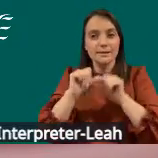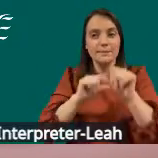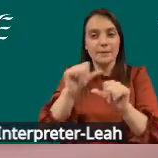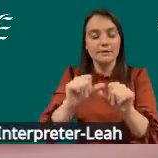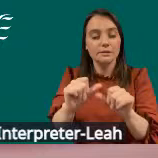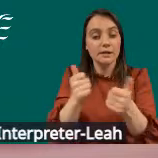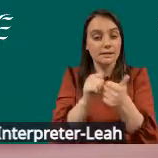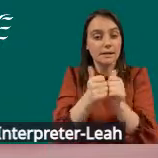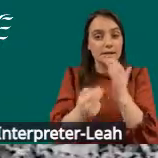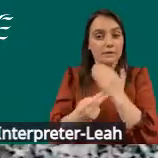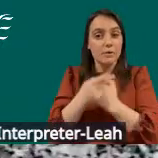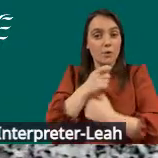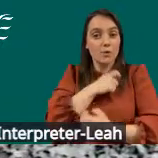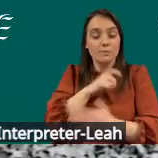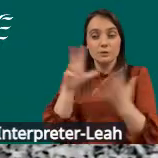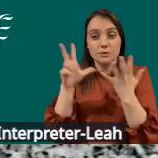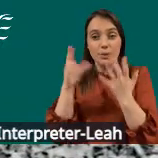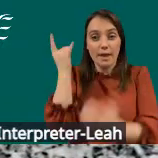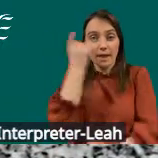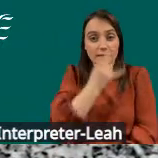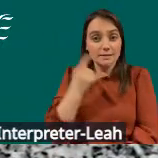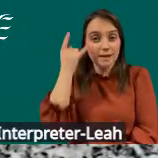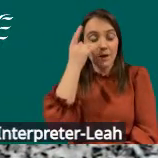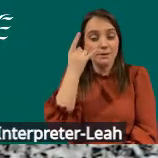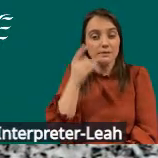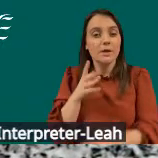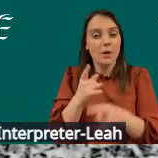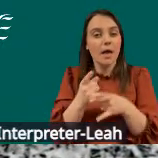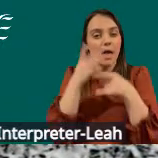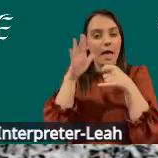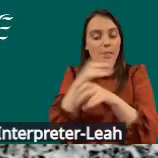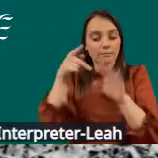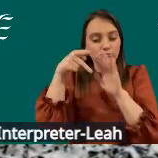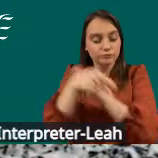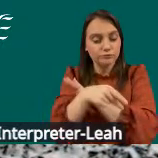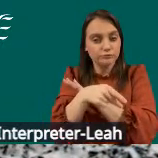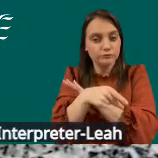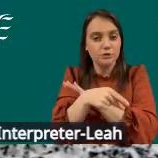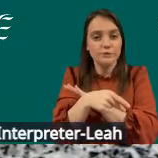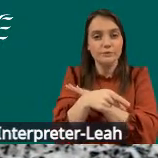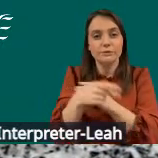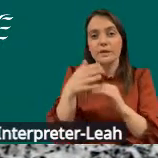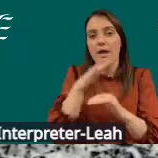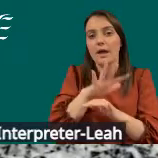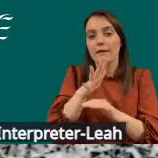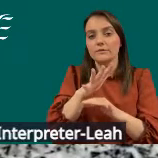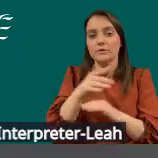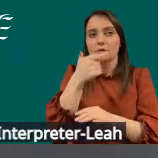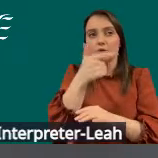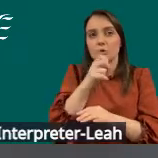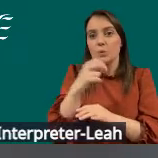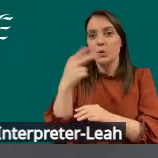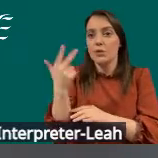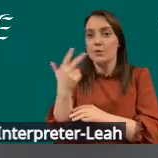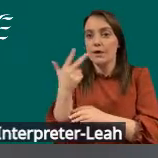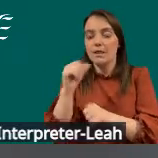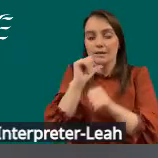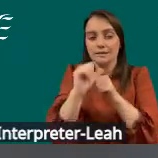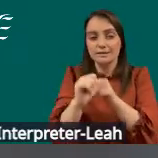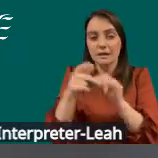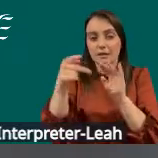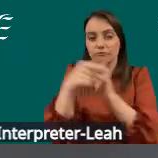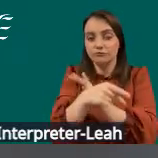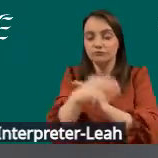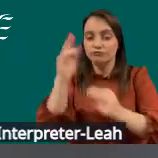to 8 hours. It's helpful to cut down on caffeine after 2 or 3 o'clock in the afternoon. Eating lots of fruit